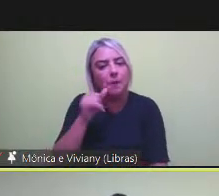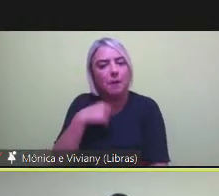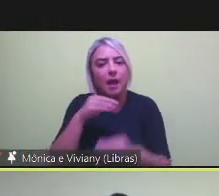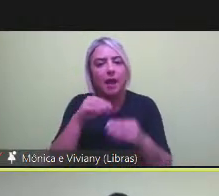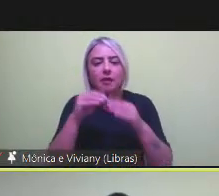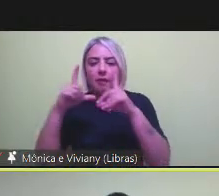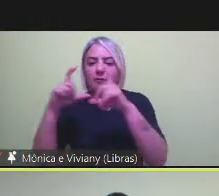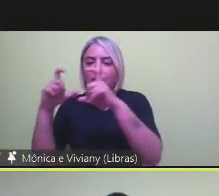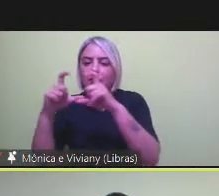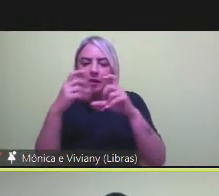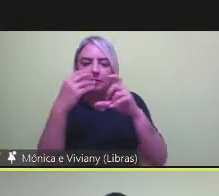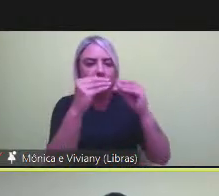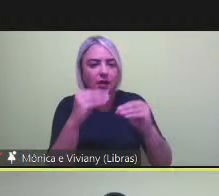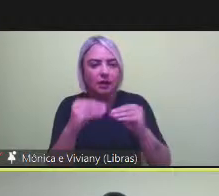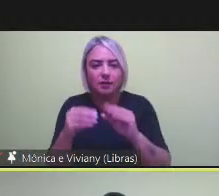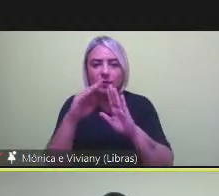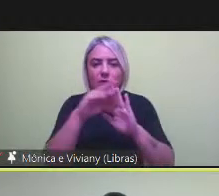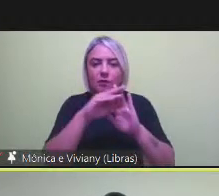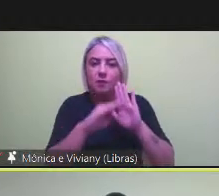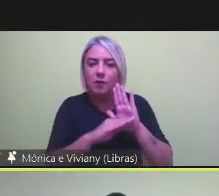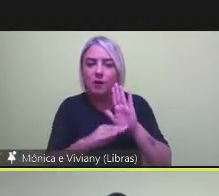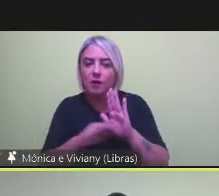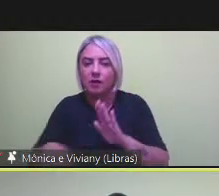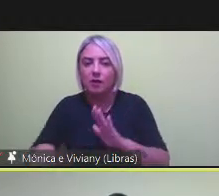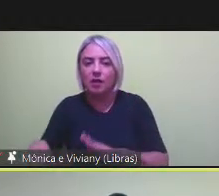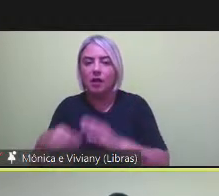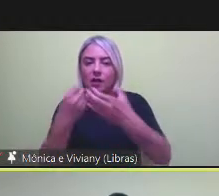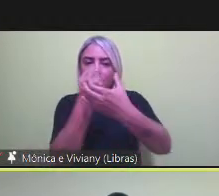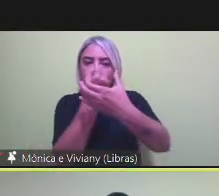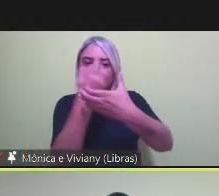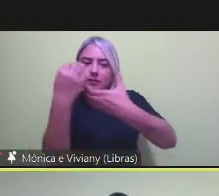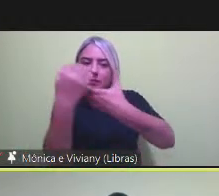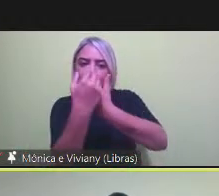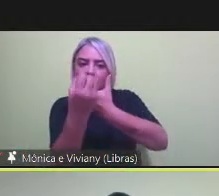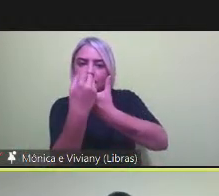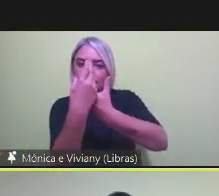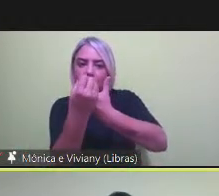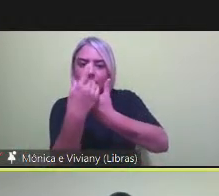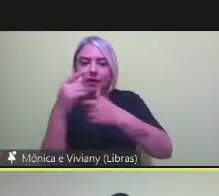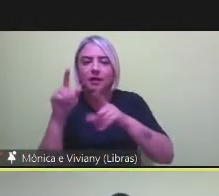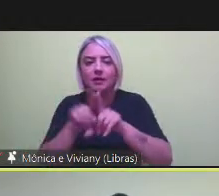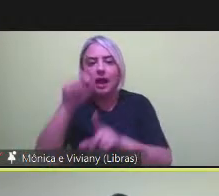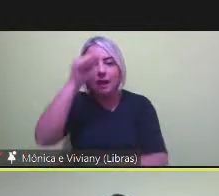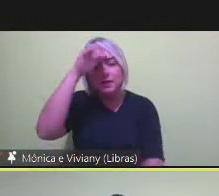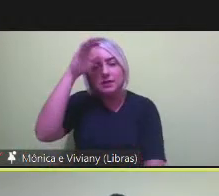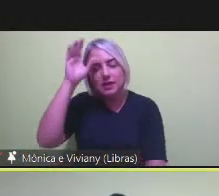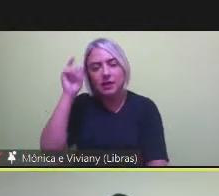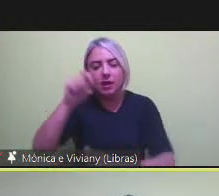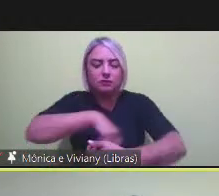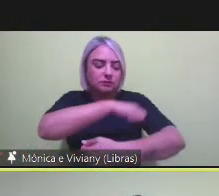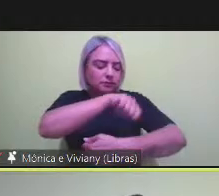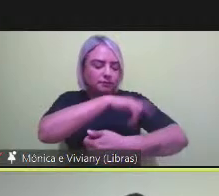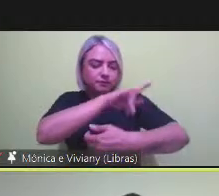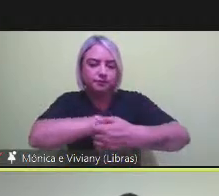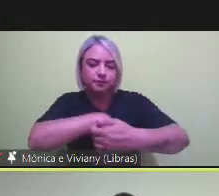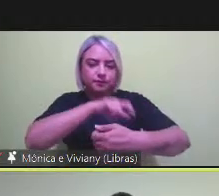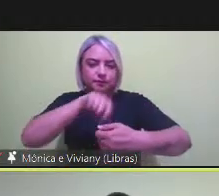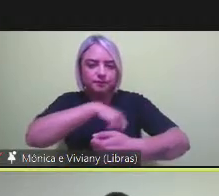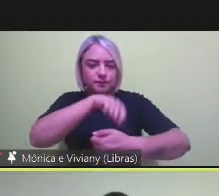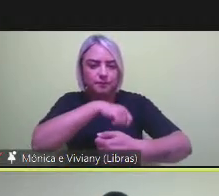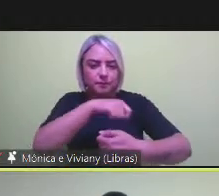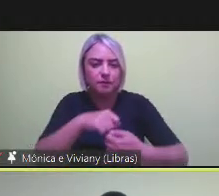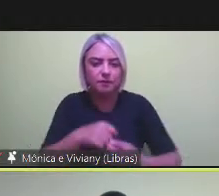parents and then they sent the pictures, and the program Literate Children, in which they work